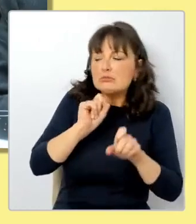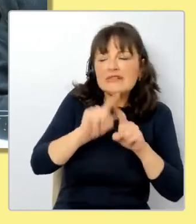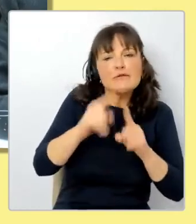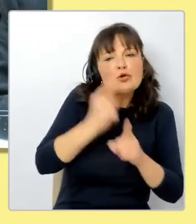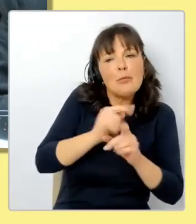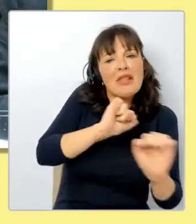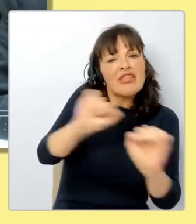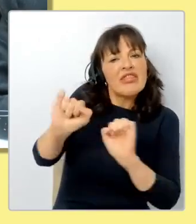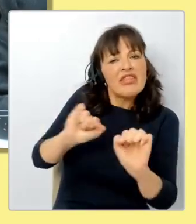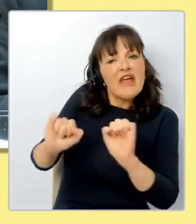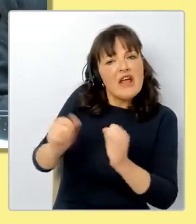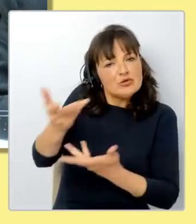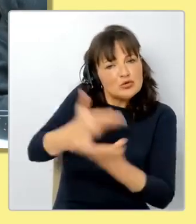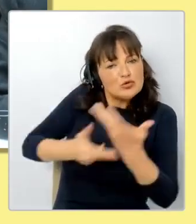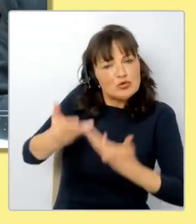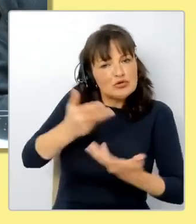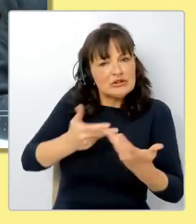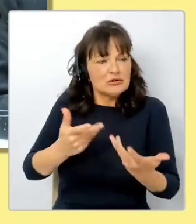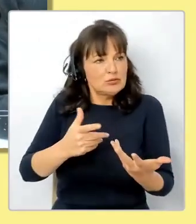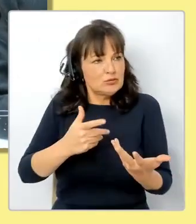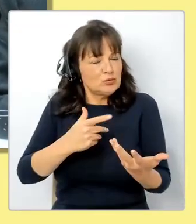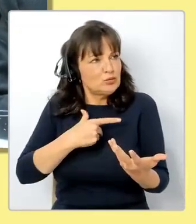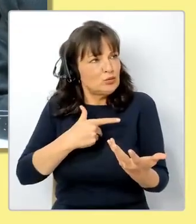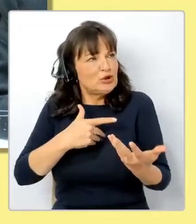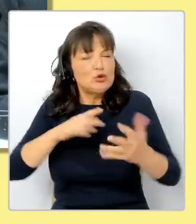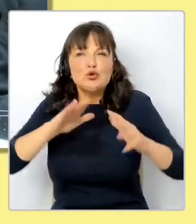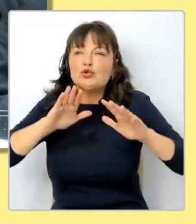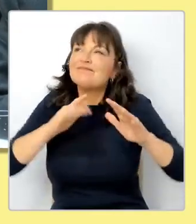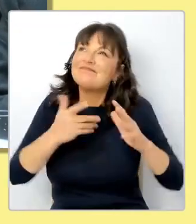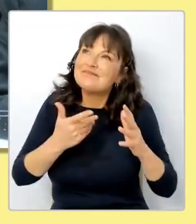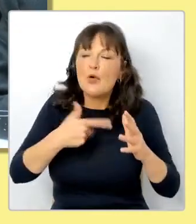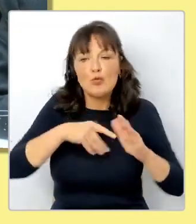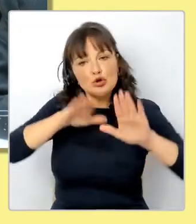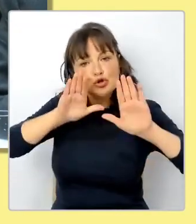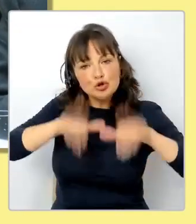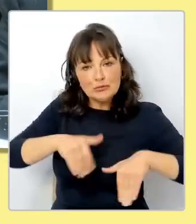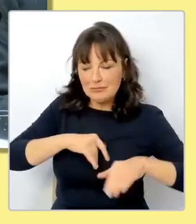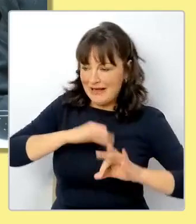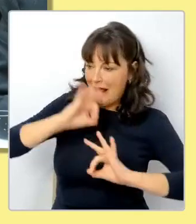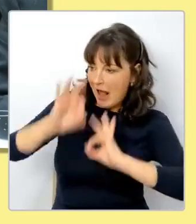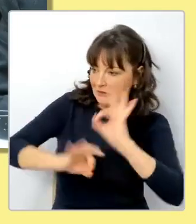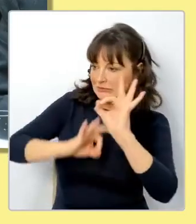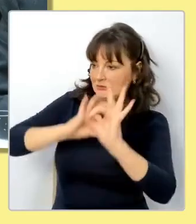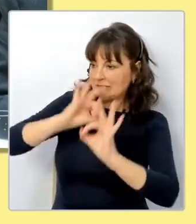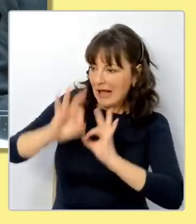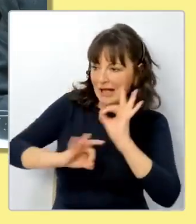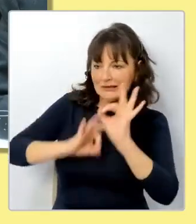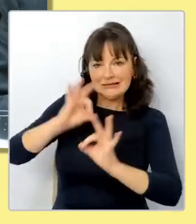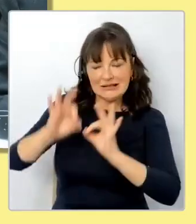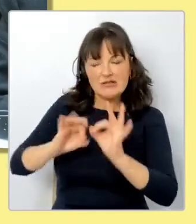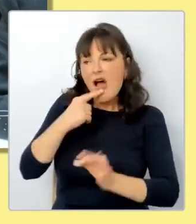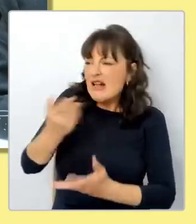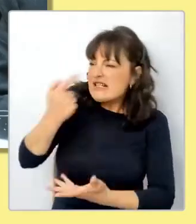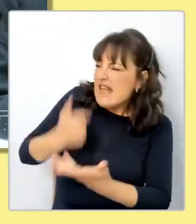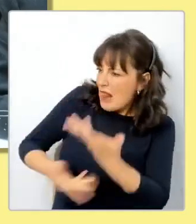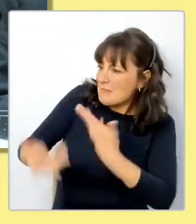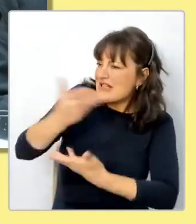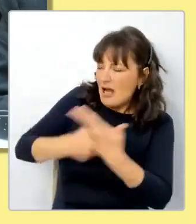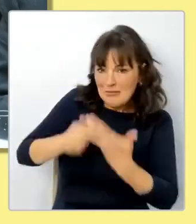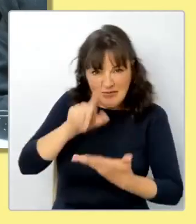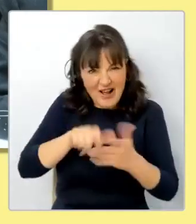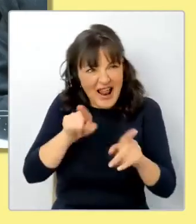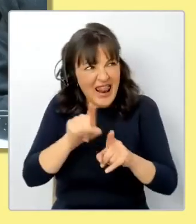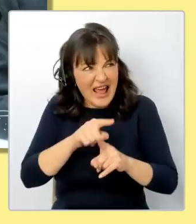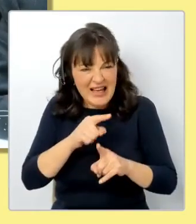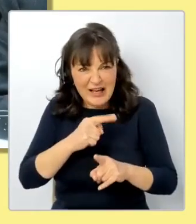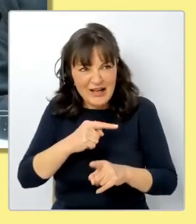there's, you know, we shouldn't get to the point where we're constantly asking people to sort of relive their trauma. That can be very damaging. So we didn't talk about that. And actually,